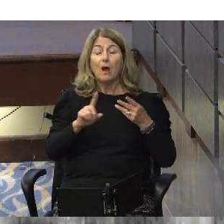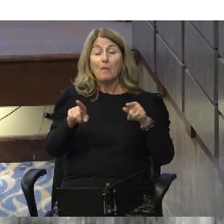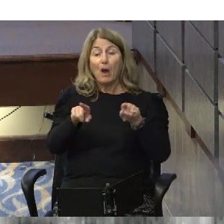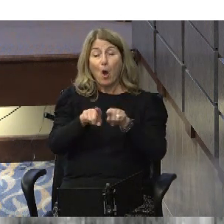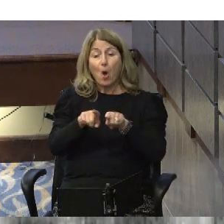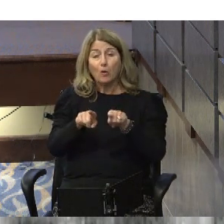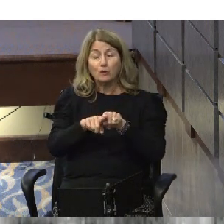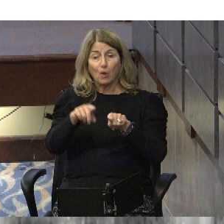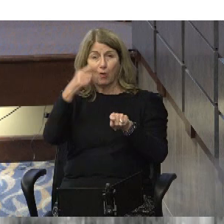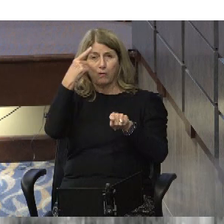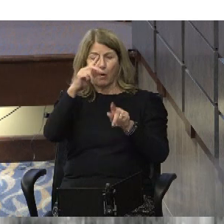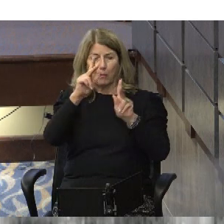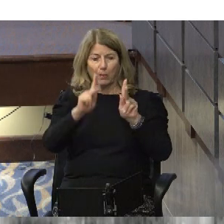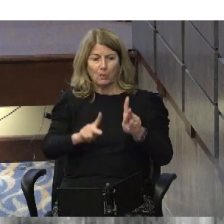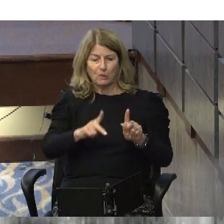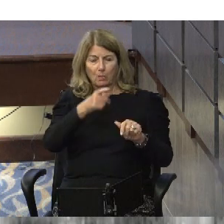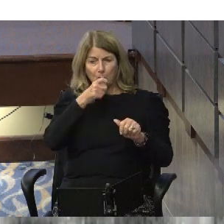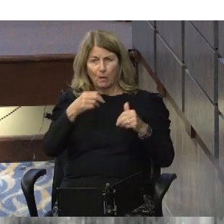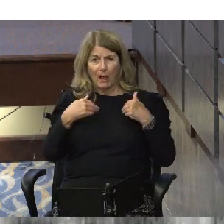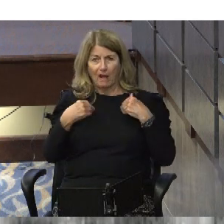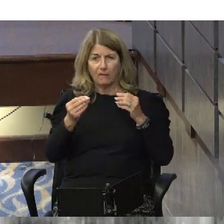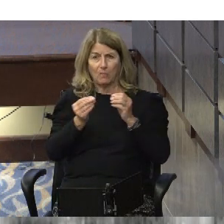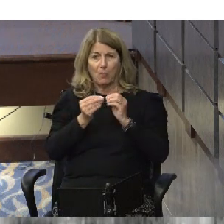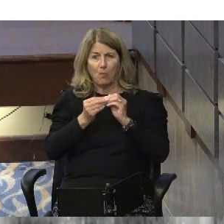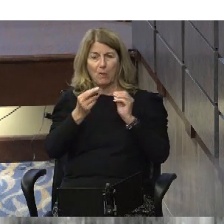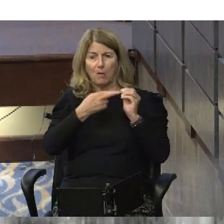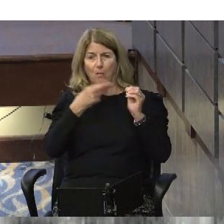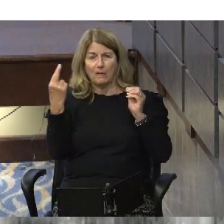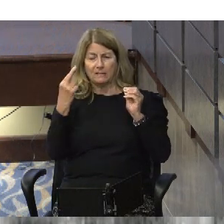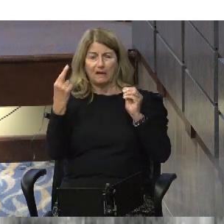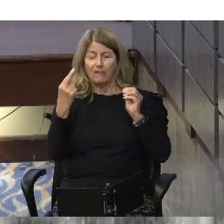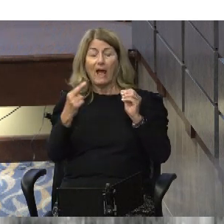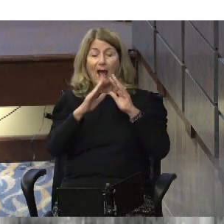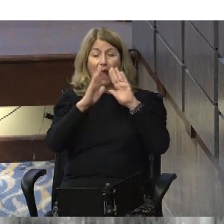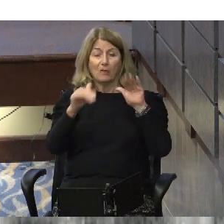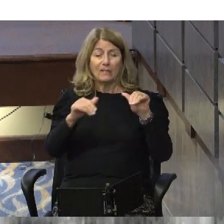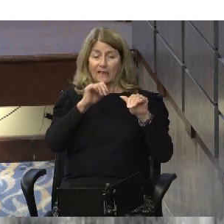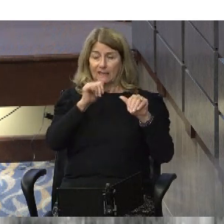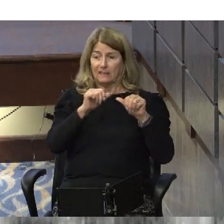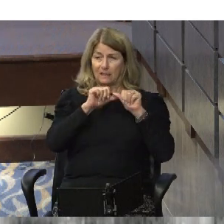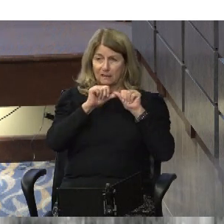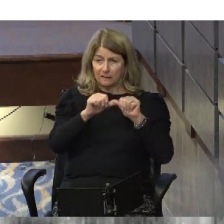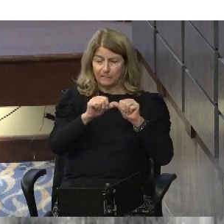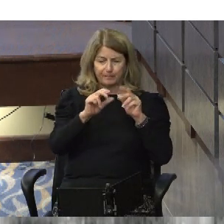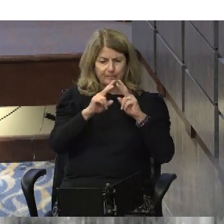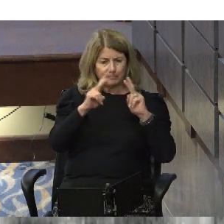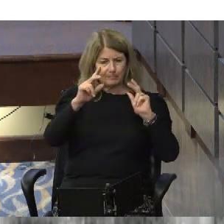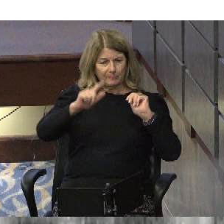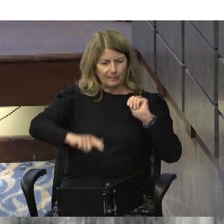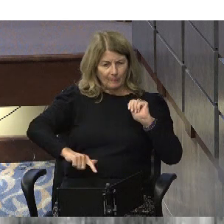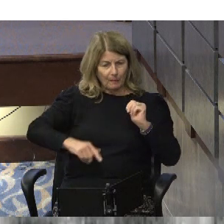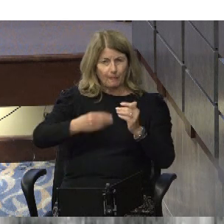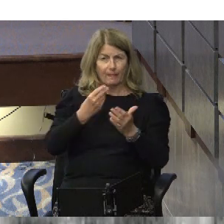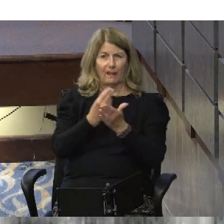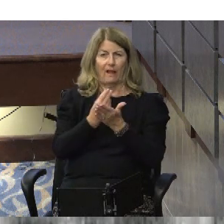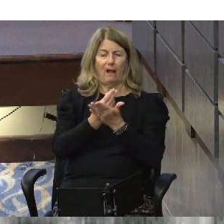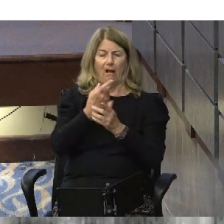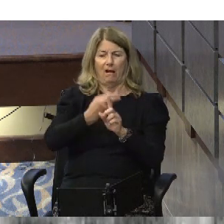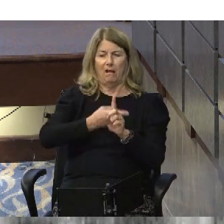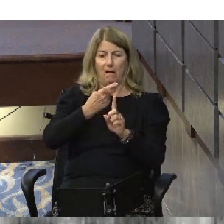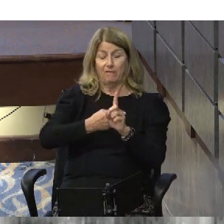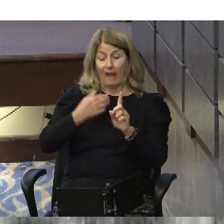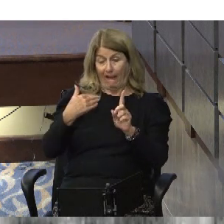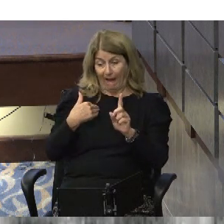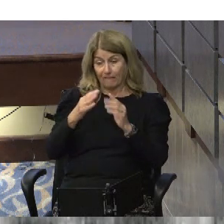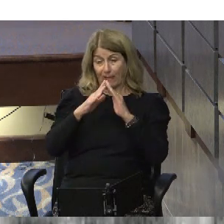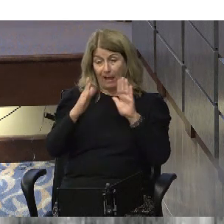also for persons who are at greater risk of housing instability, which are very low income renters. They have housing, but